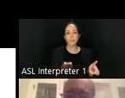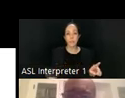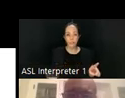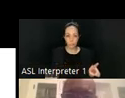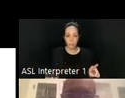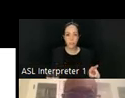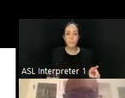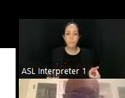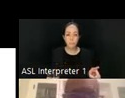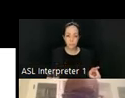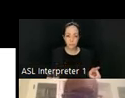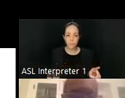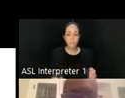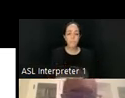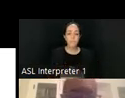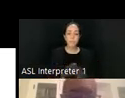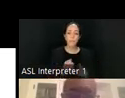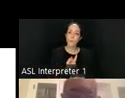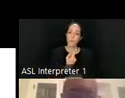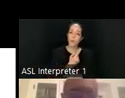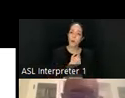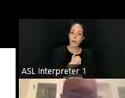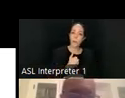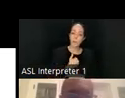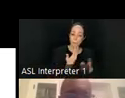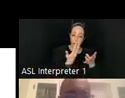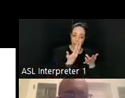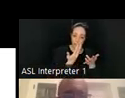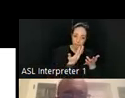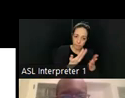lights turn off, as a one member suggested it, and this new board starts.